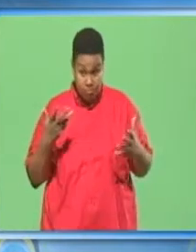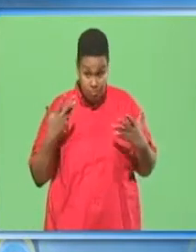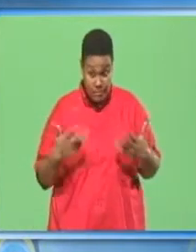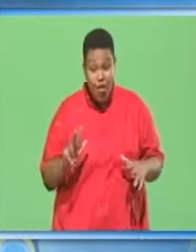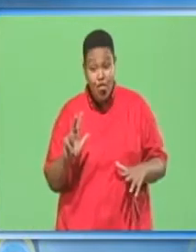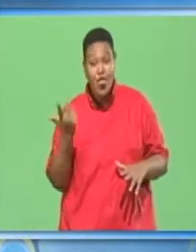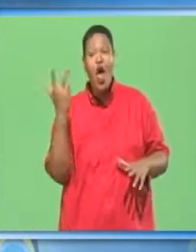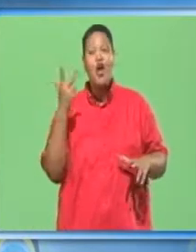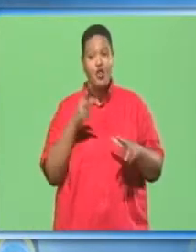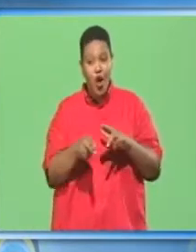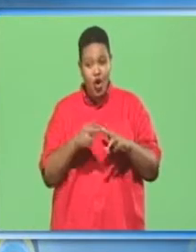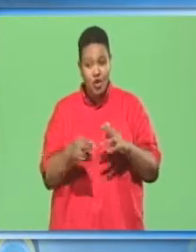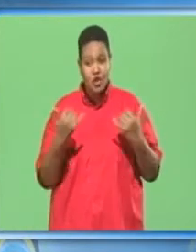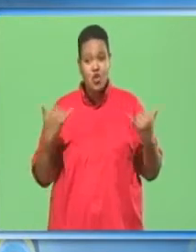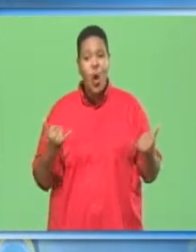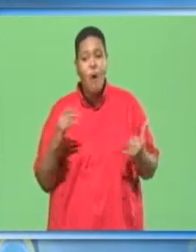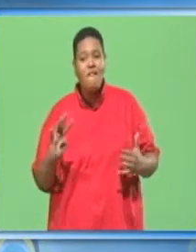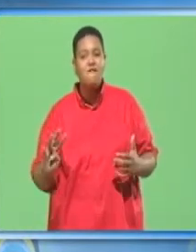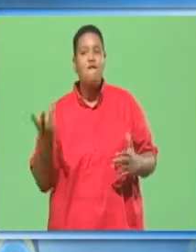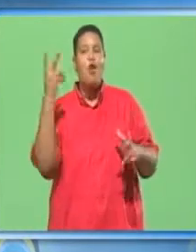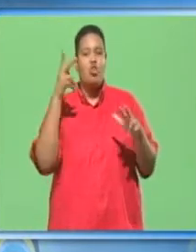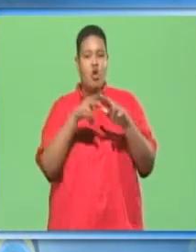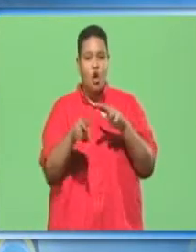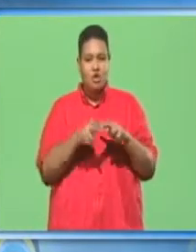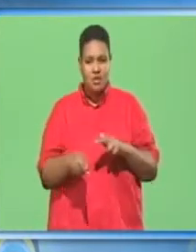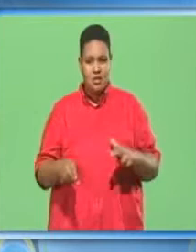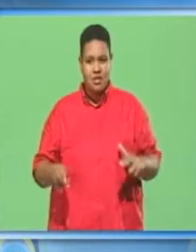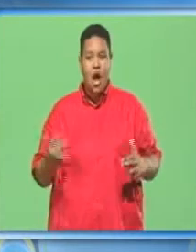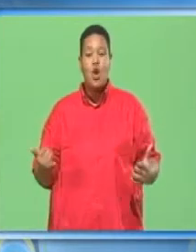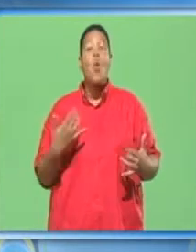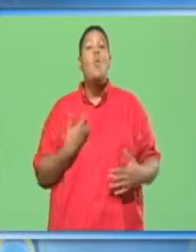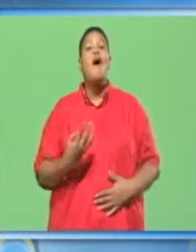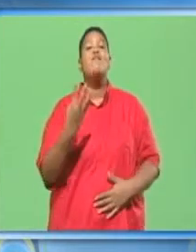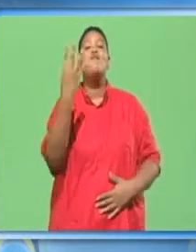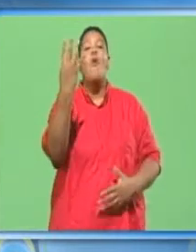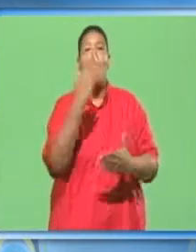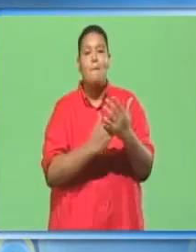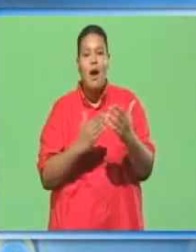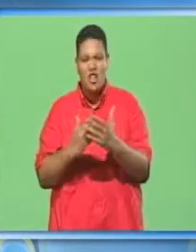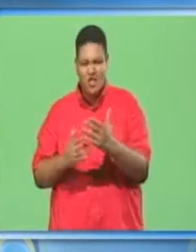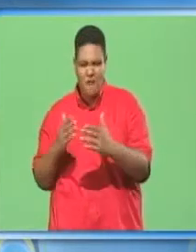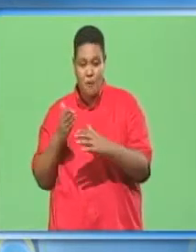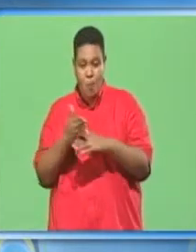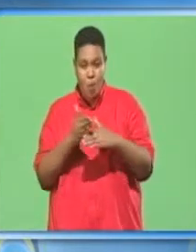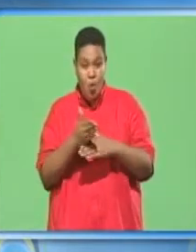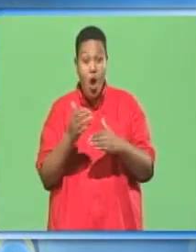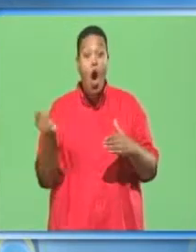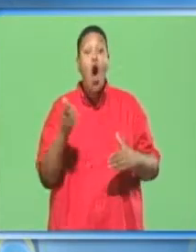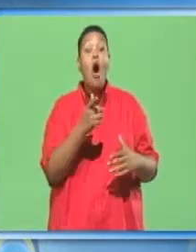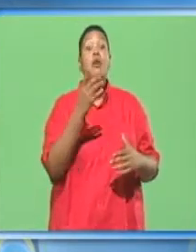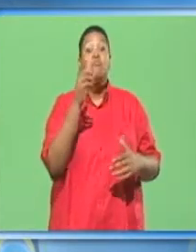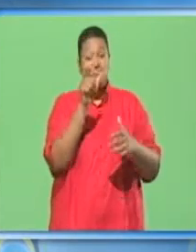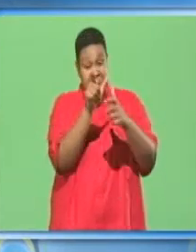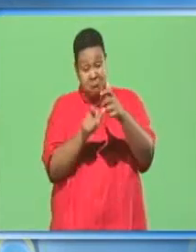third cut. Now the fourth cut. And you have 4 pieces of wood. All these pieces